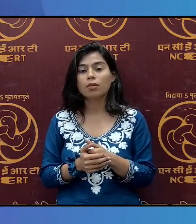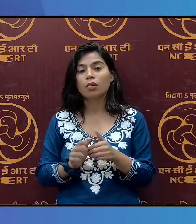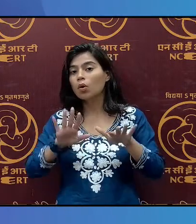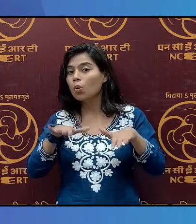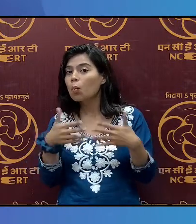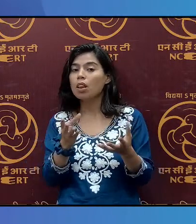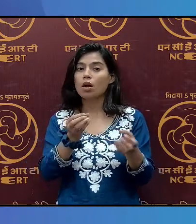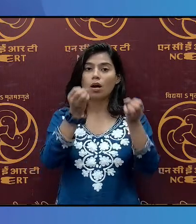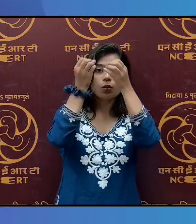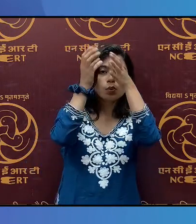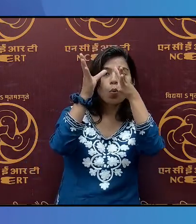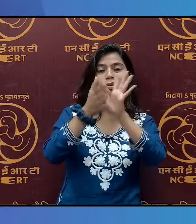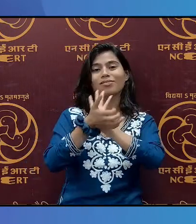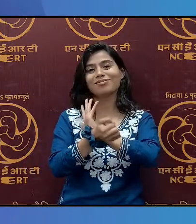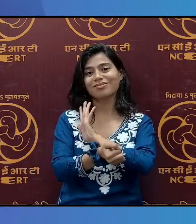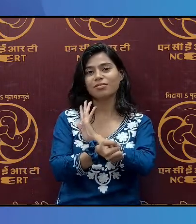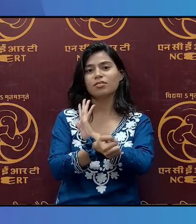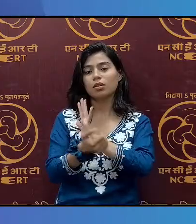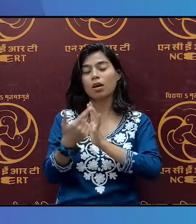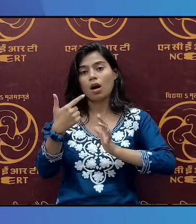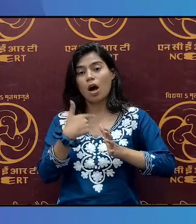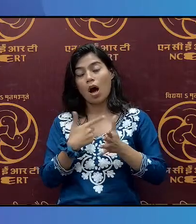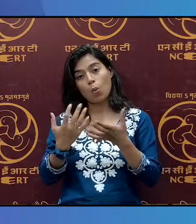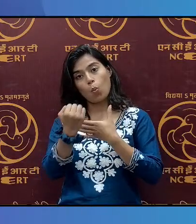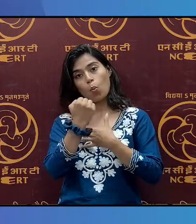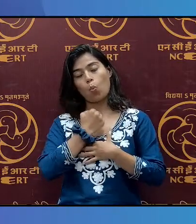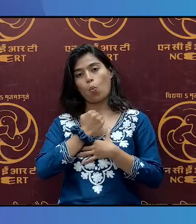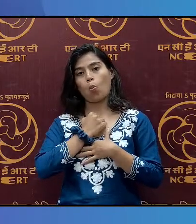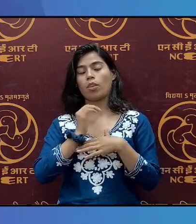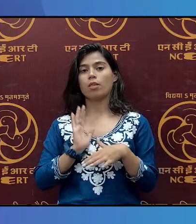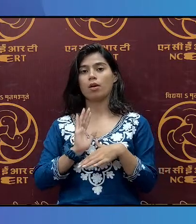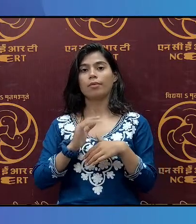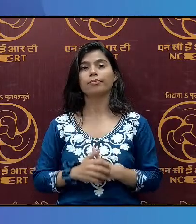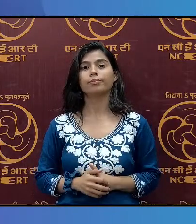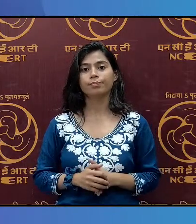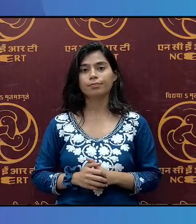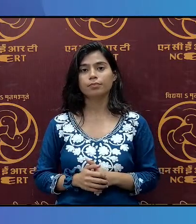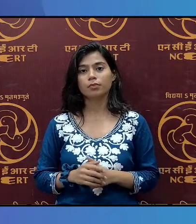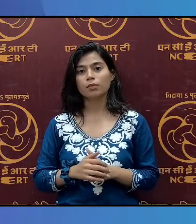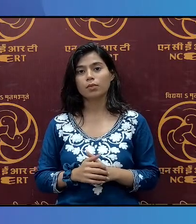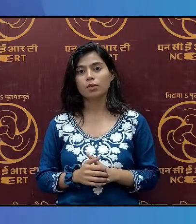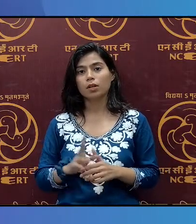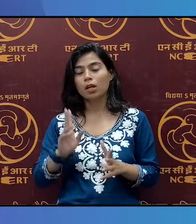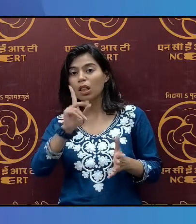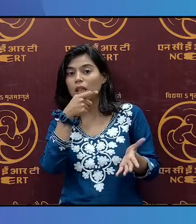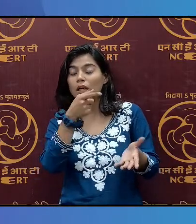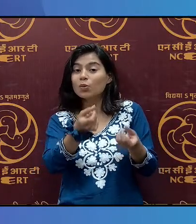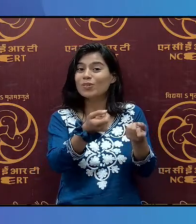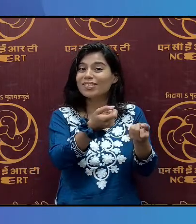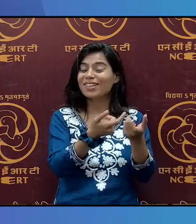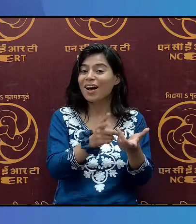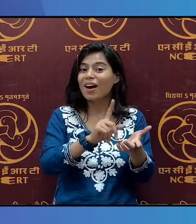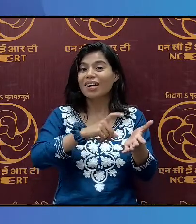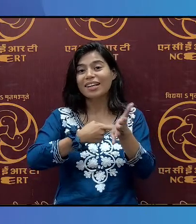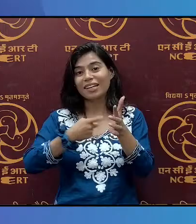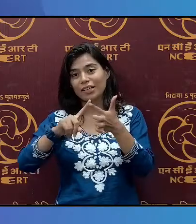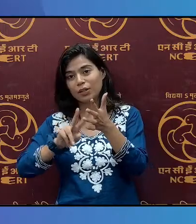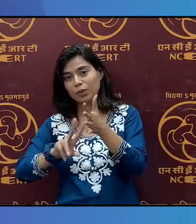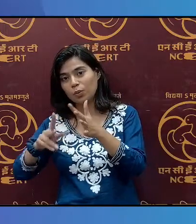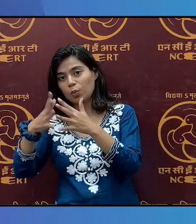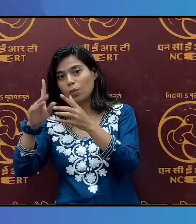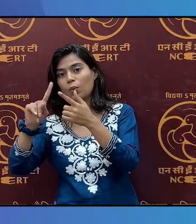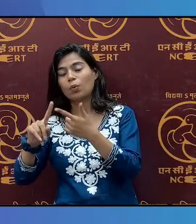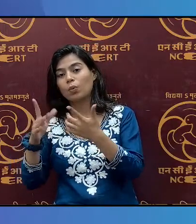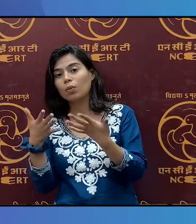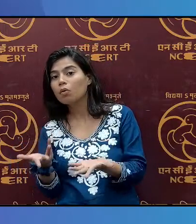are the knowledge and skills that I need to hone them, and which are the avenues which are there opened up along with this knowledge